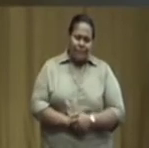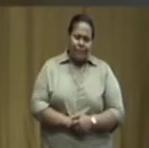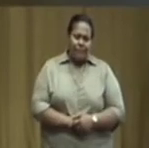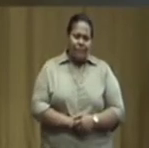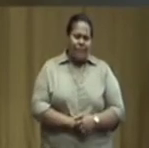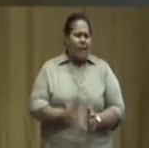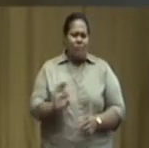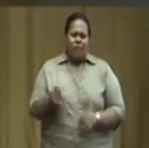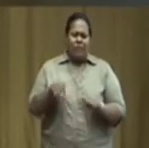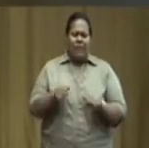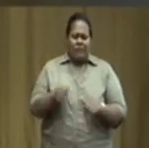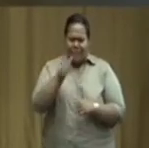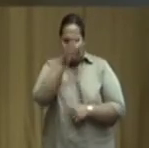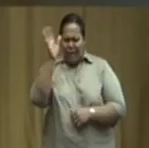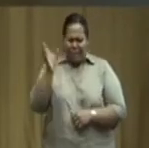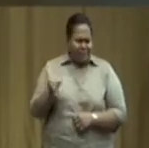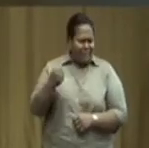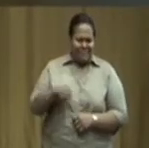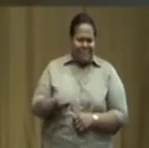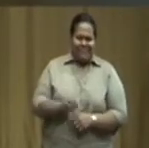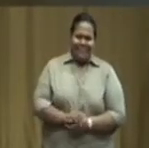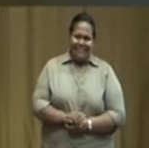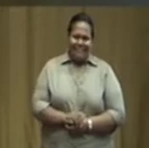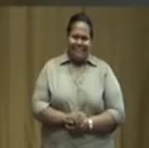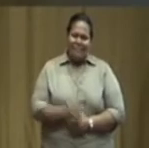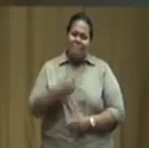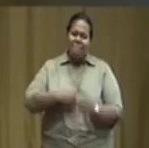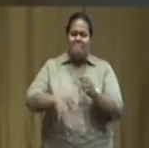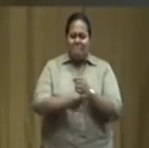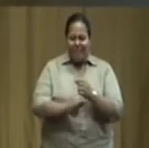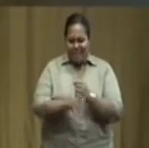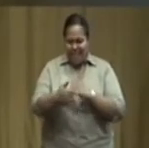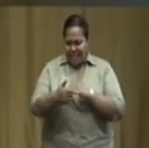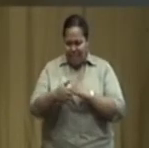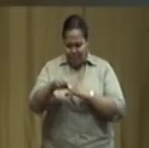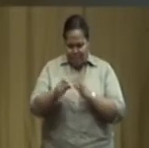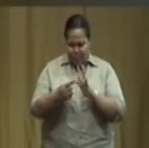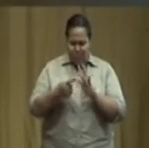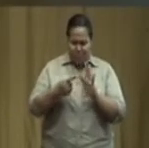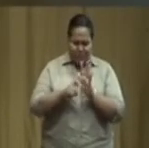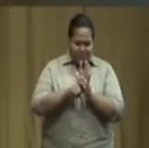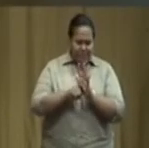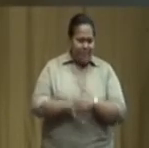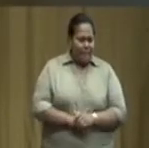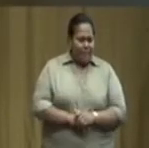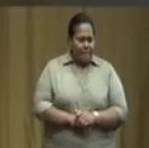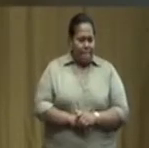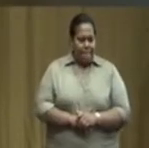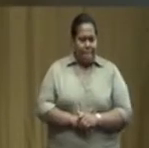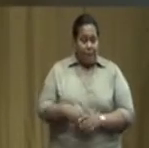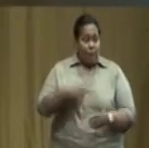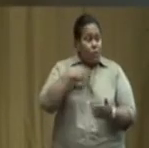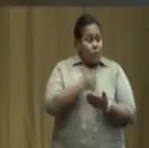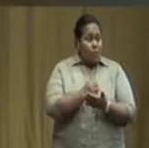an expert. I'm operating at a very basic level, as you'll see. And I'm sure many of you know more